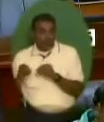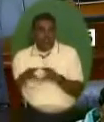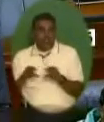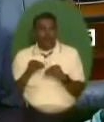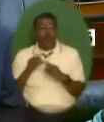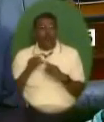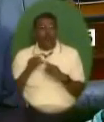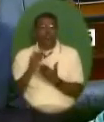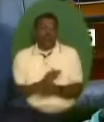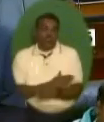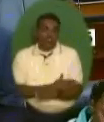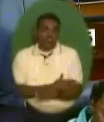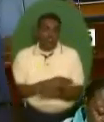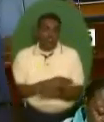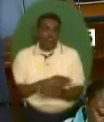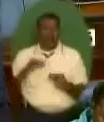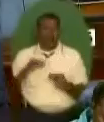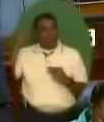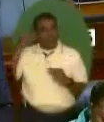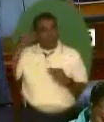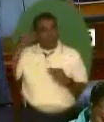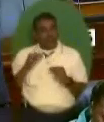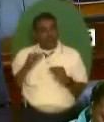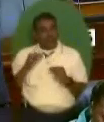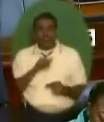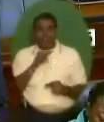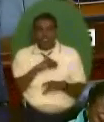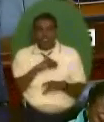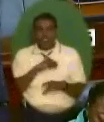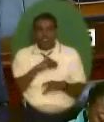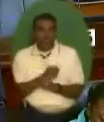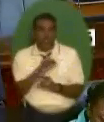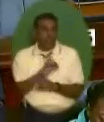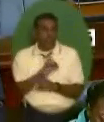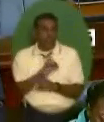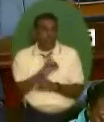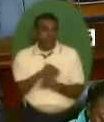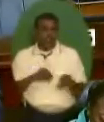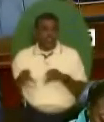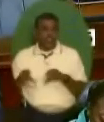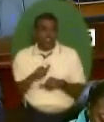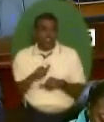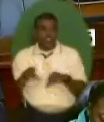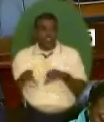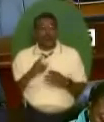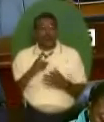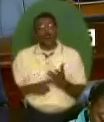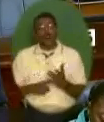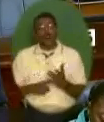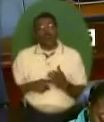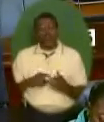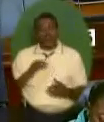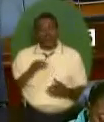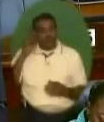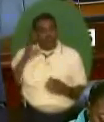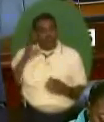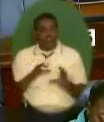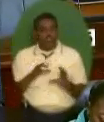recession as a result of the government's general incompetence and a lack of appreciation of the nation's urgent